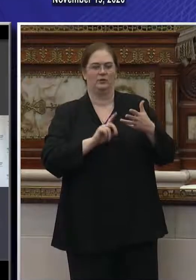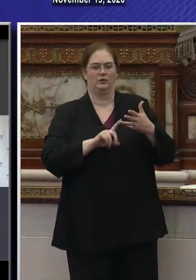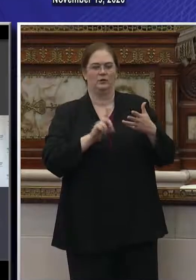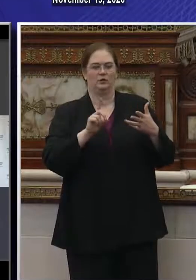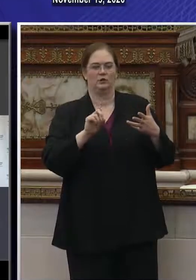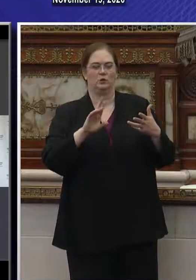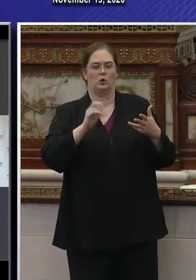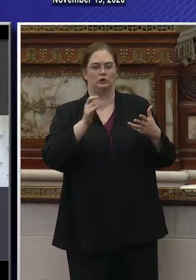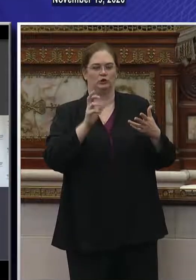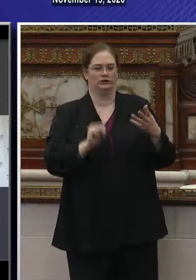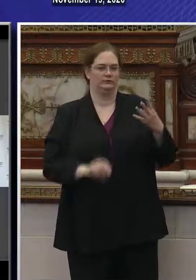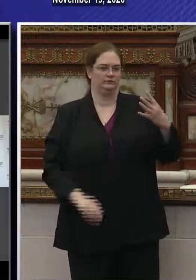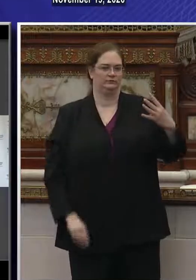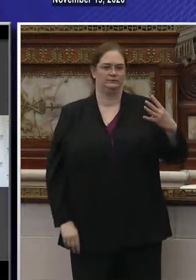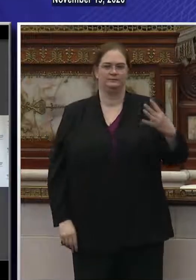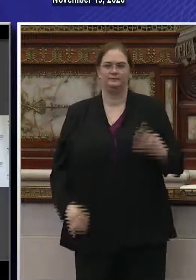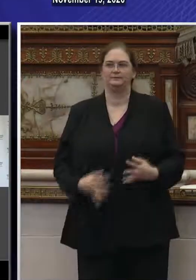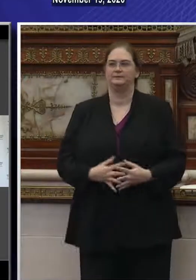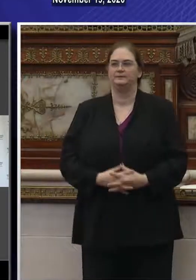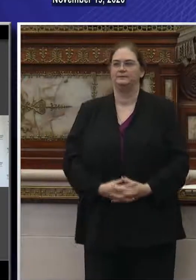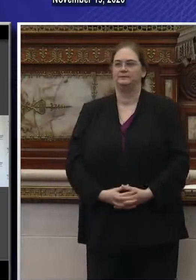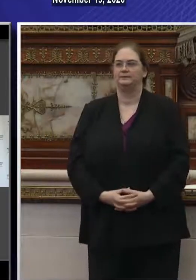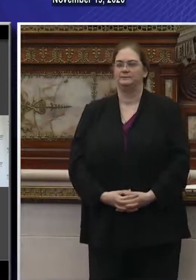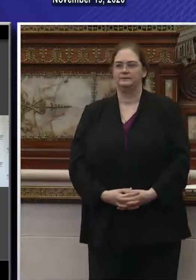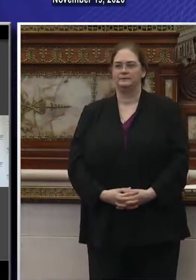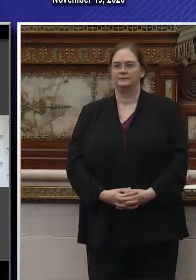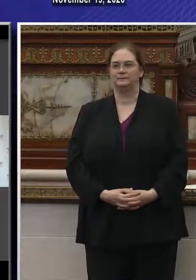Andre Doroshin.